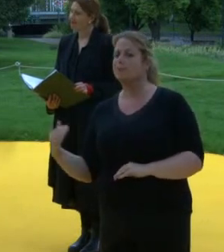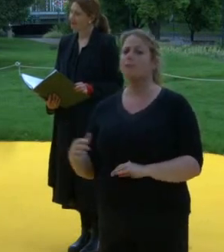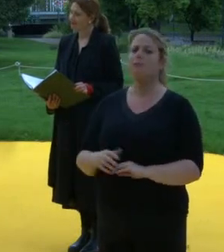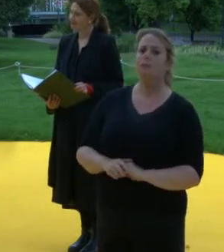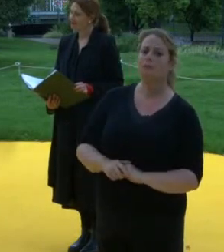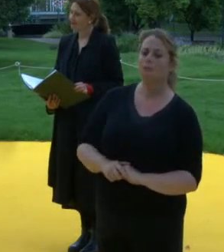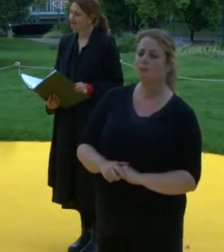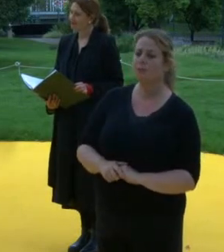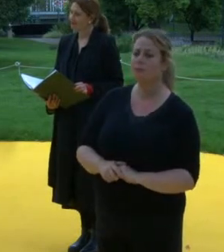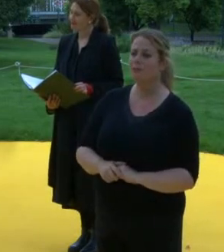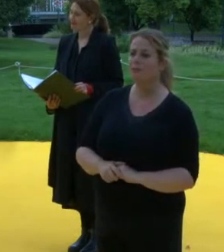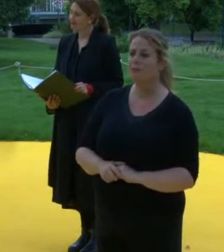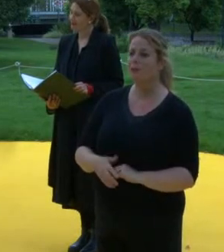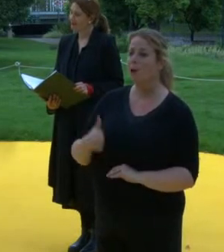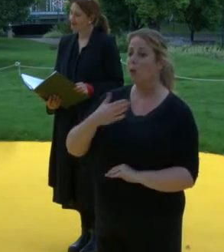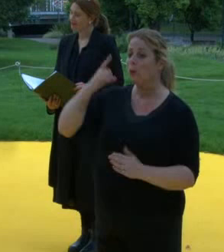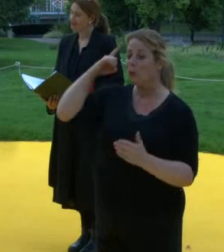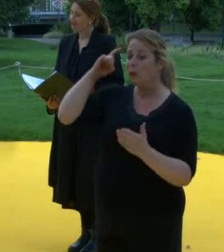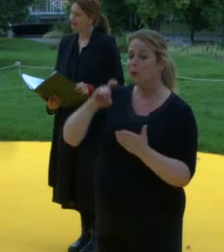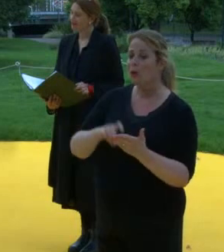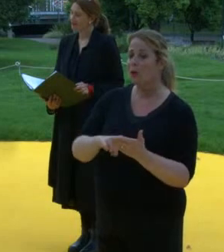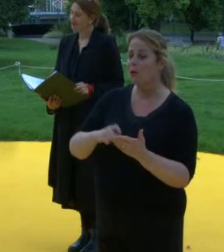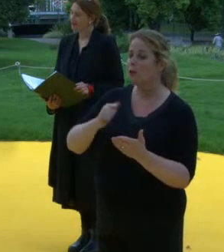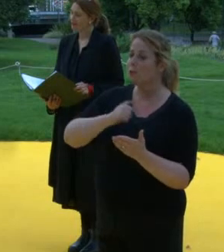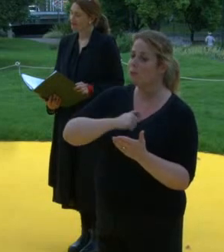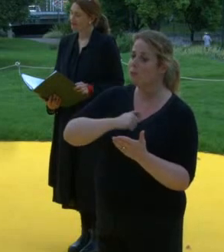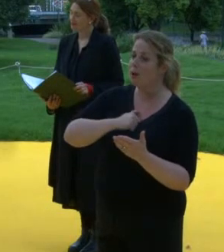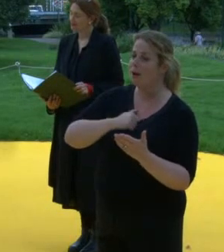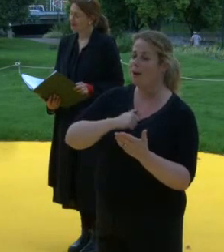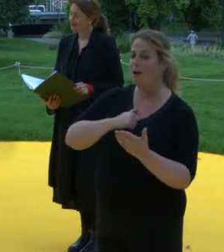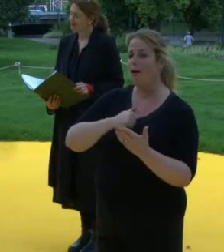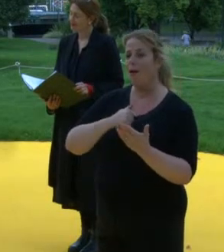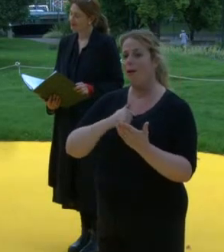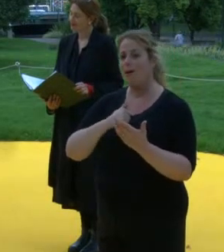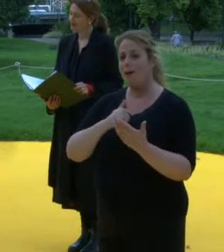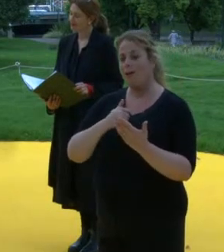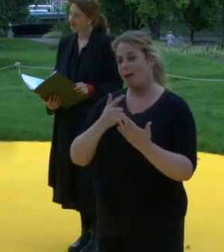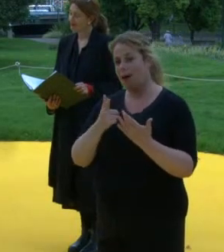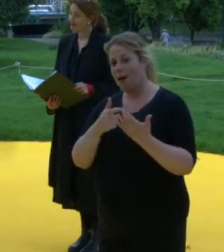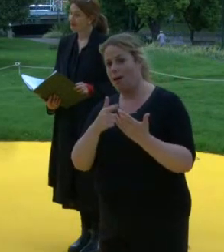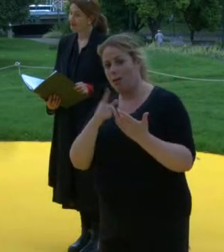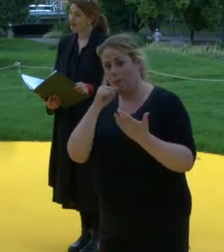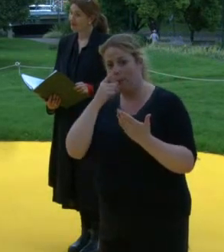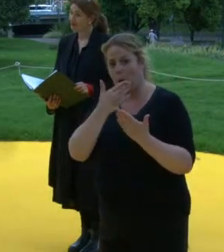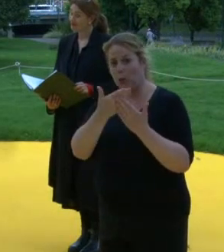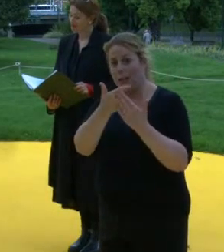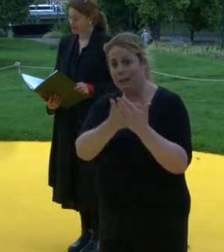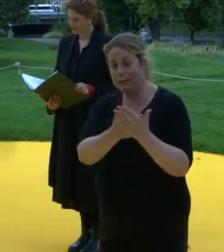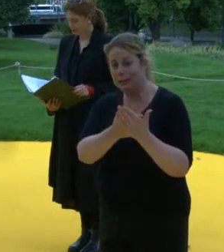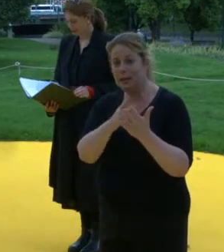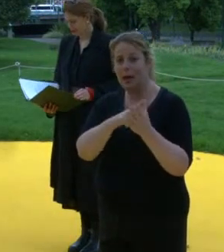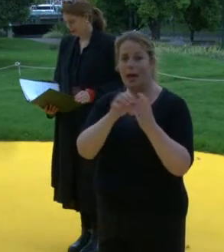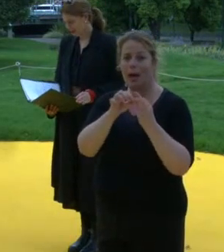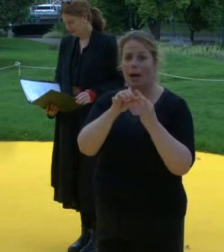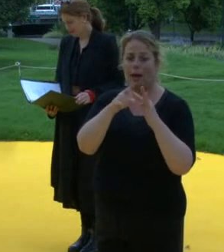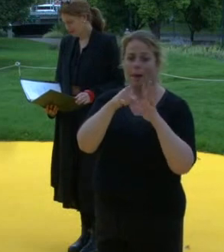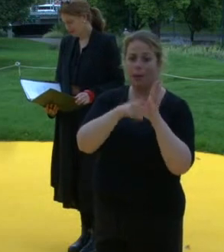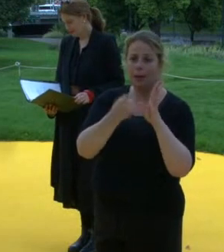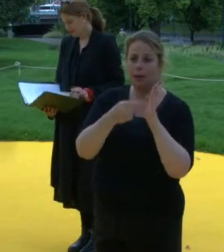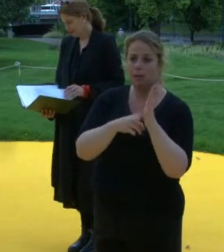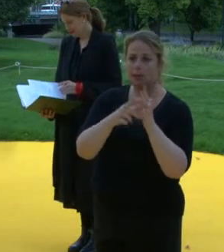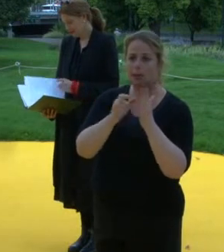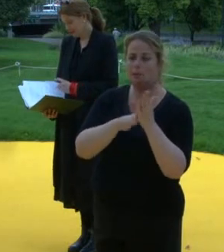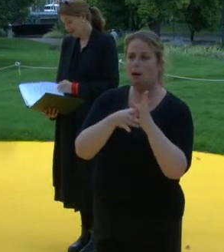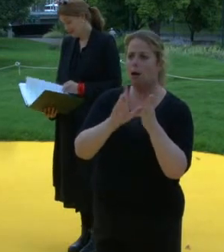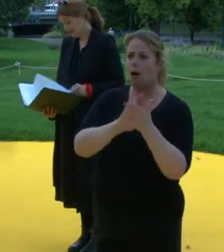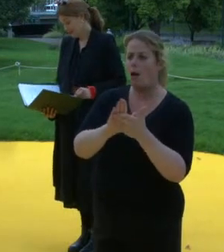And I would like to also acknowledge my fellow shortlistees, Abby and Nina. I read both of your excerpts and was